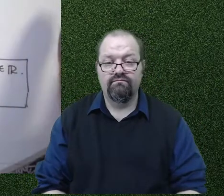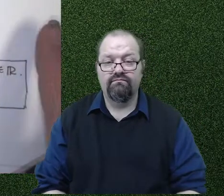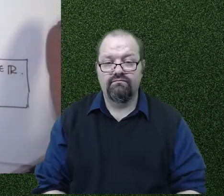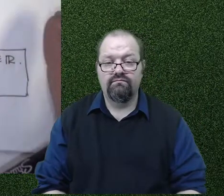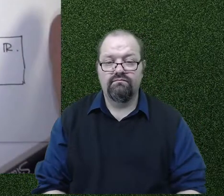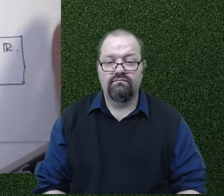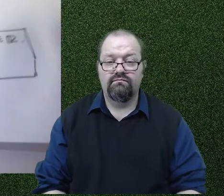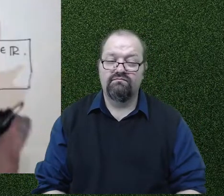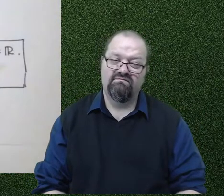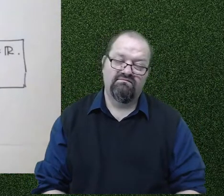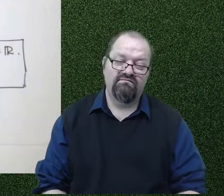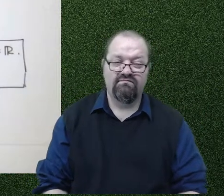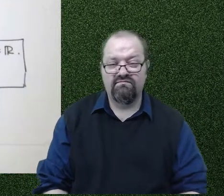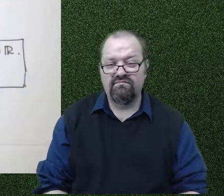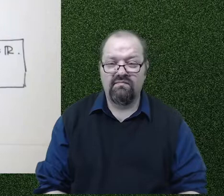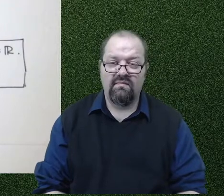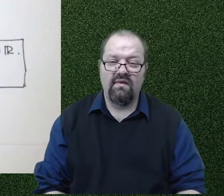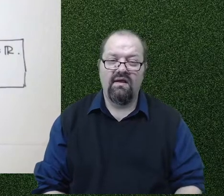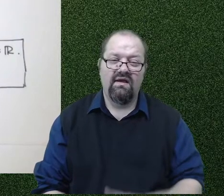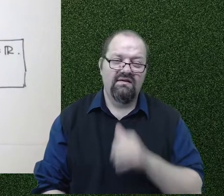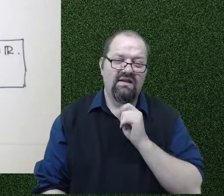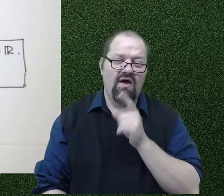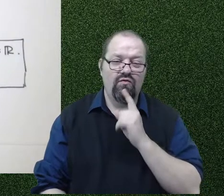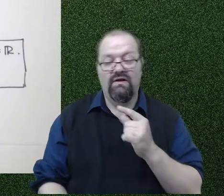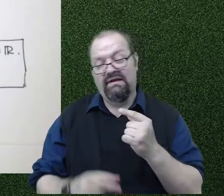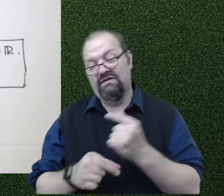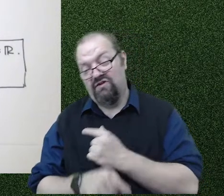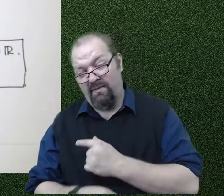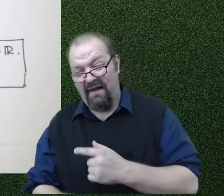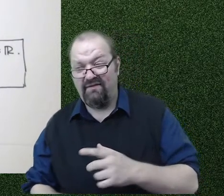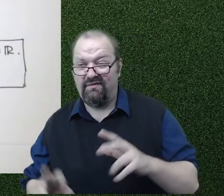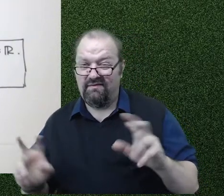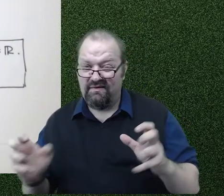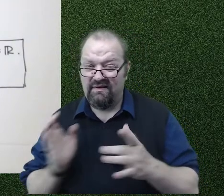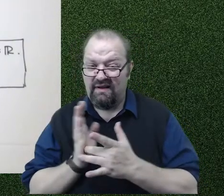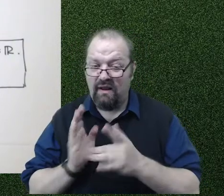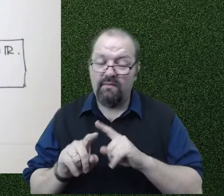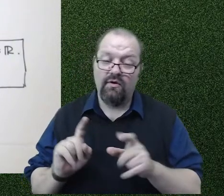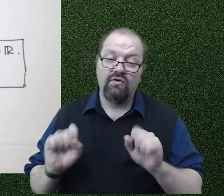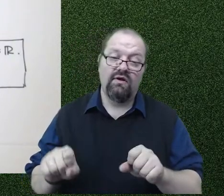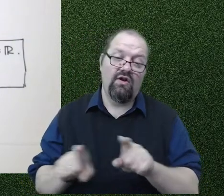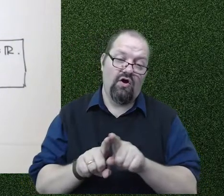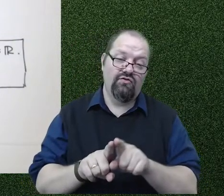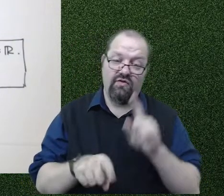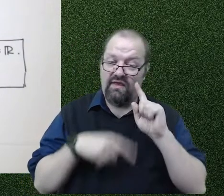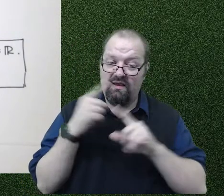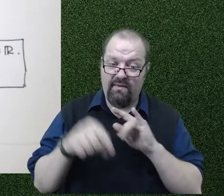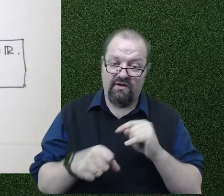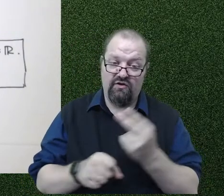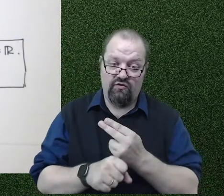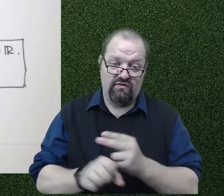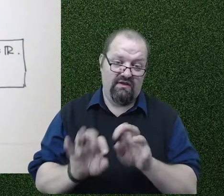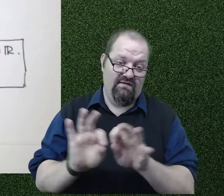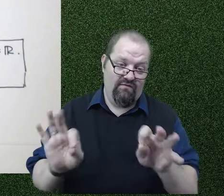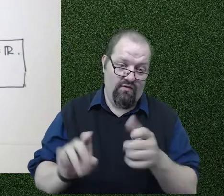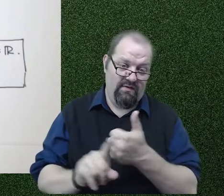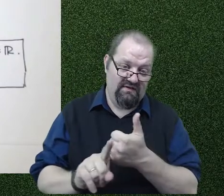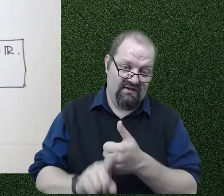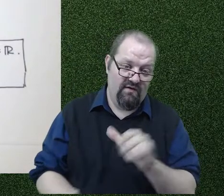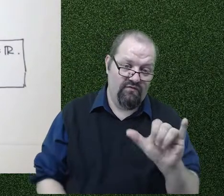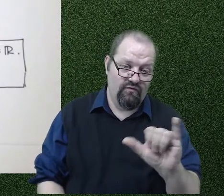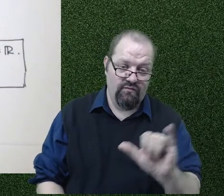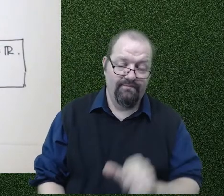It's actually not really geometrically. You can also think of it using the formula